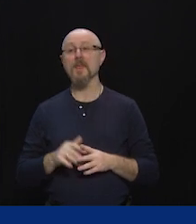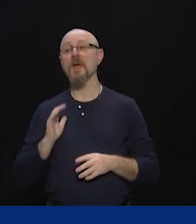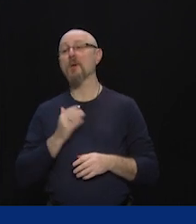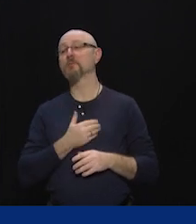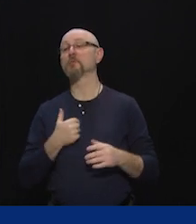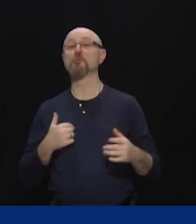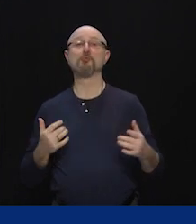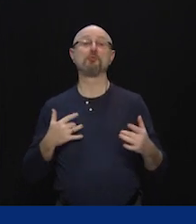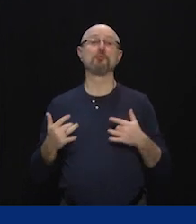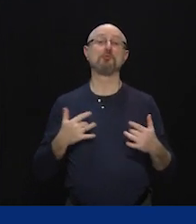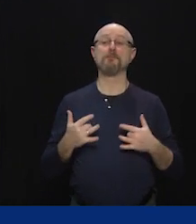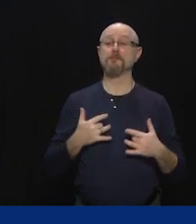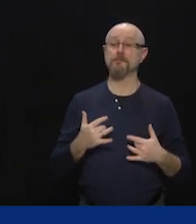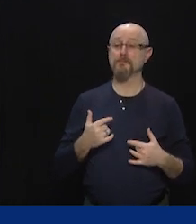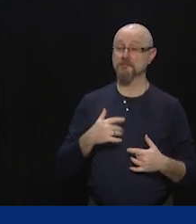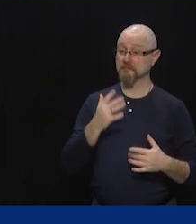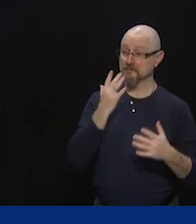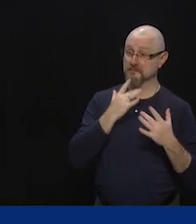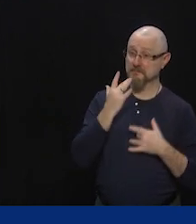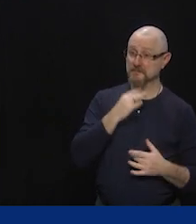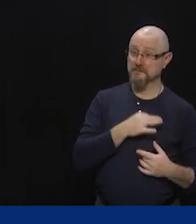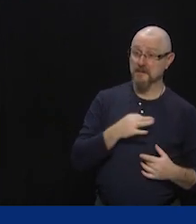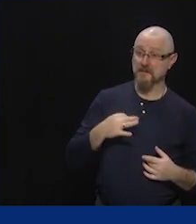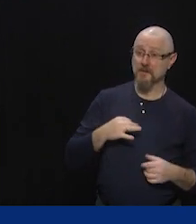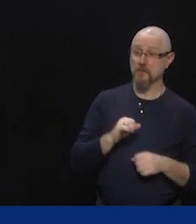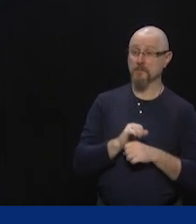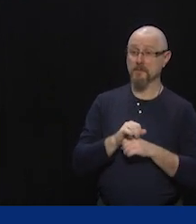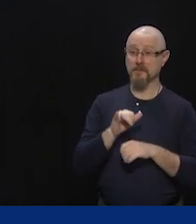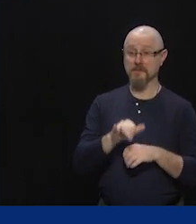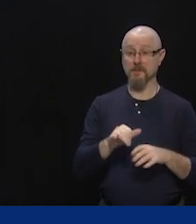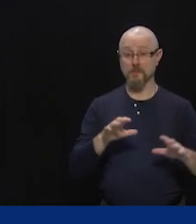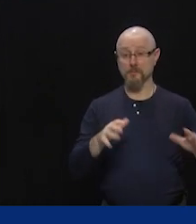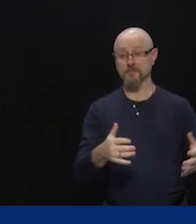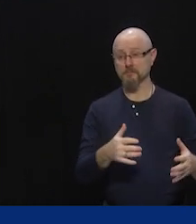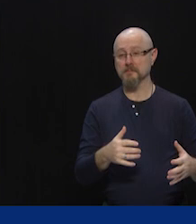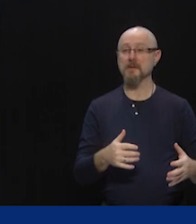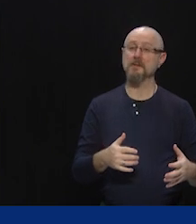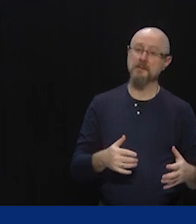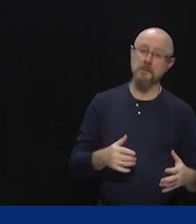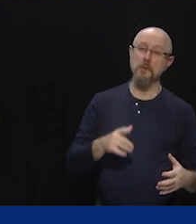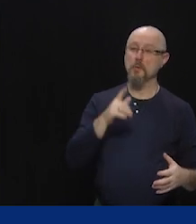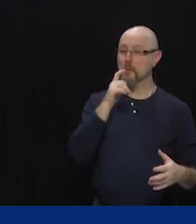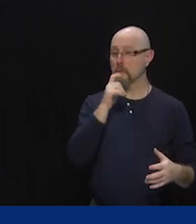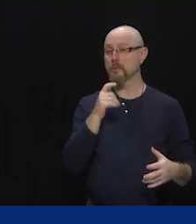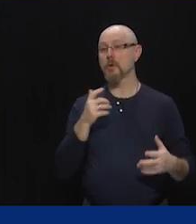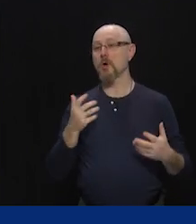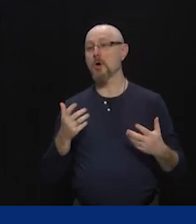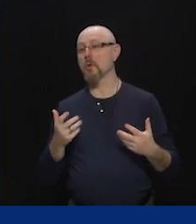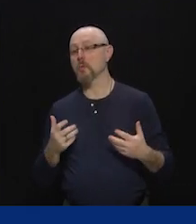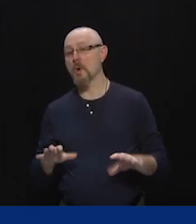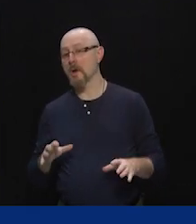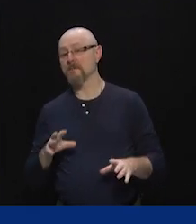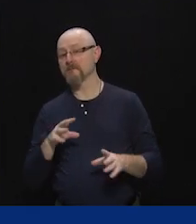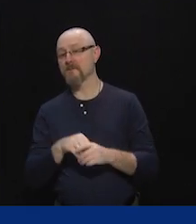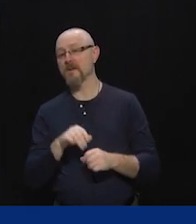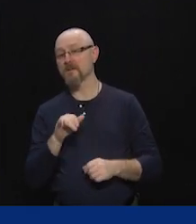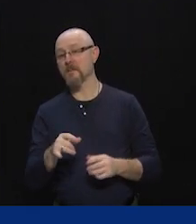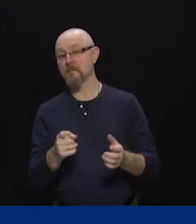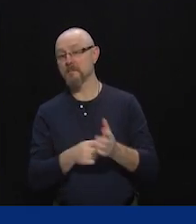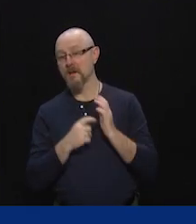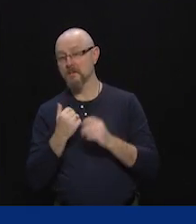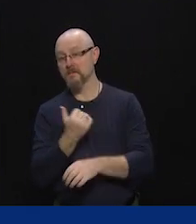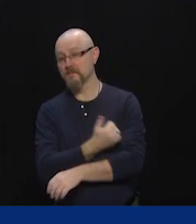shortages of crews, the individuals who will not want to participate in a mandatory vaccination